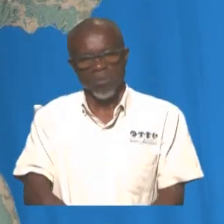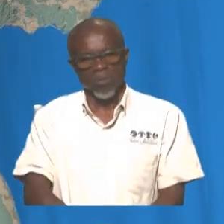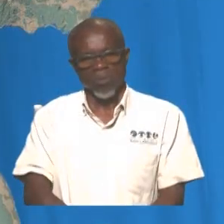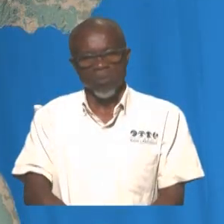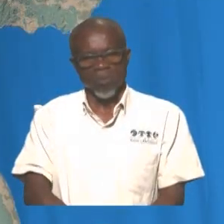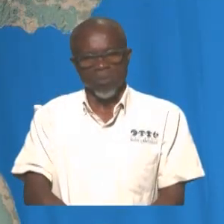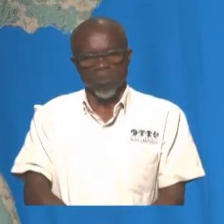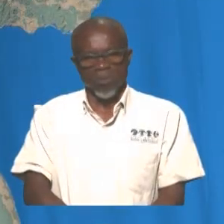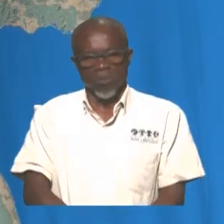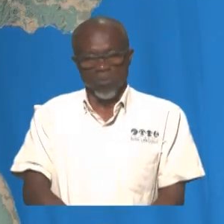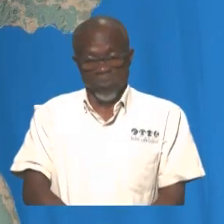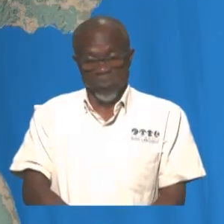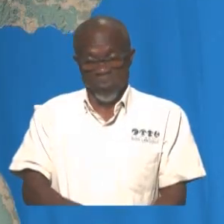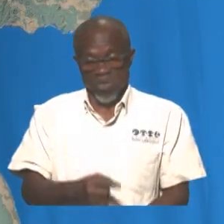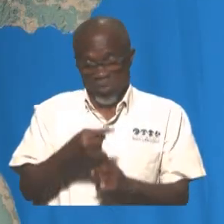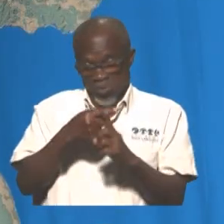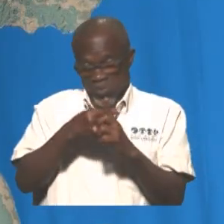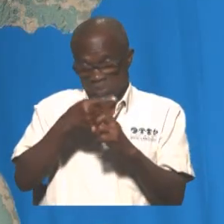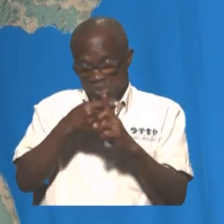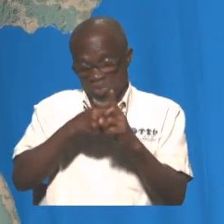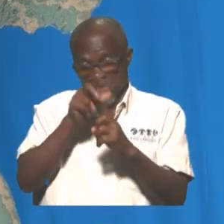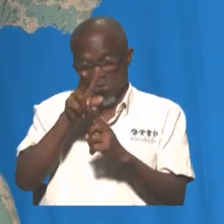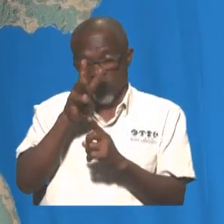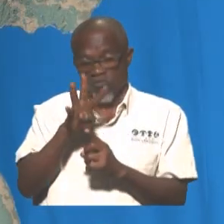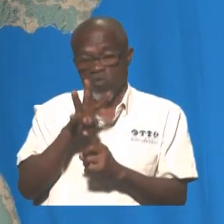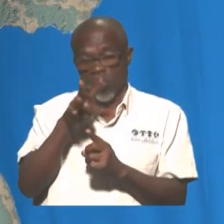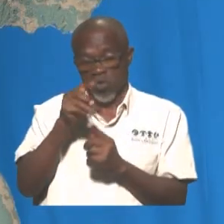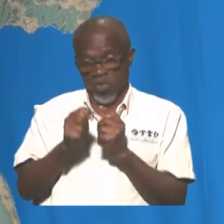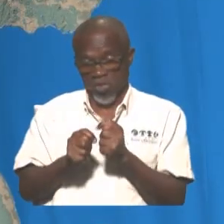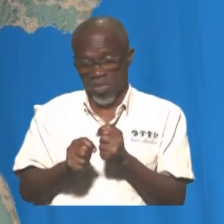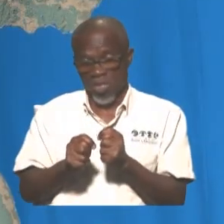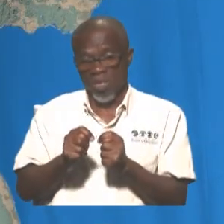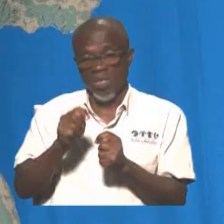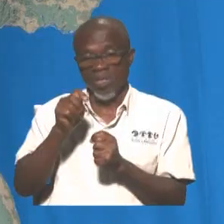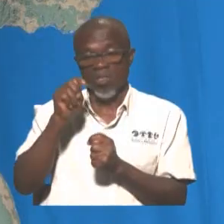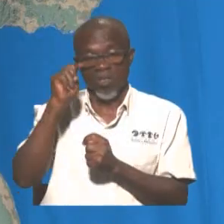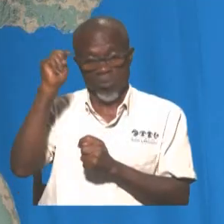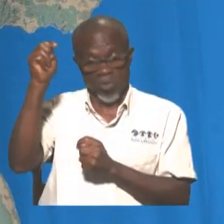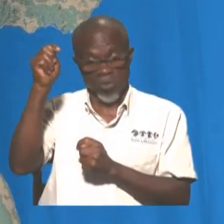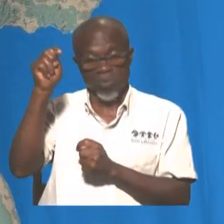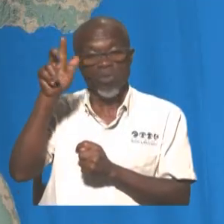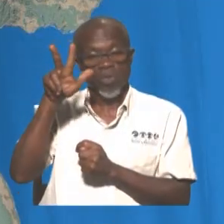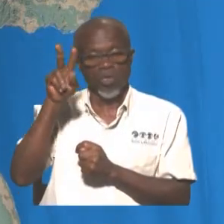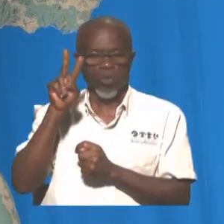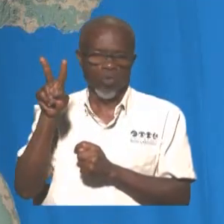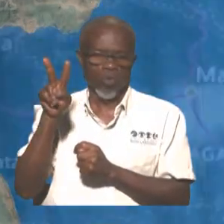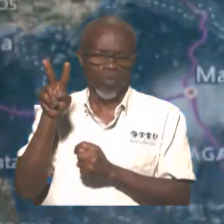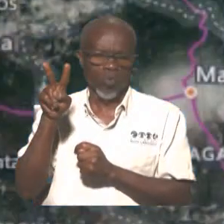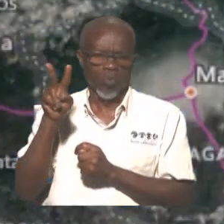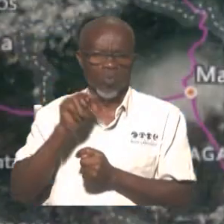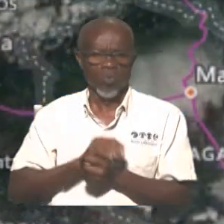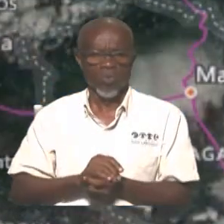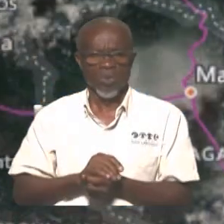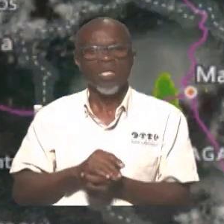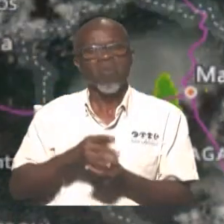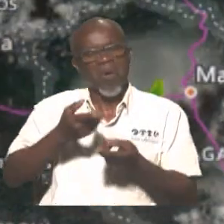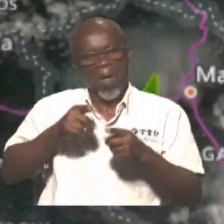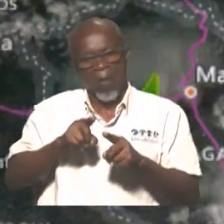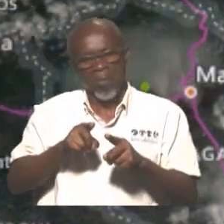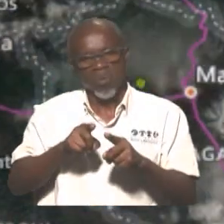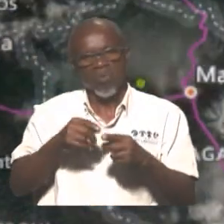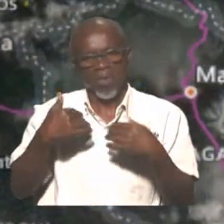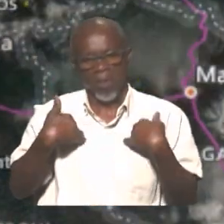stage. Highs reached 34 degrees in Trinidad and a warm 32 over in Tobago. That triggered showers and